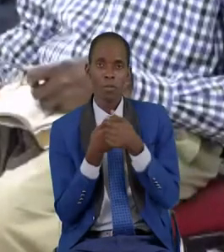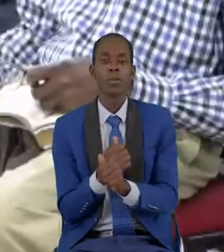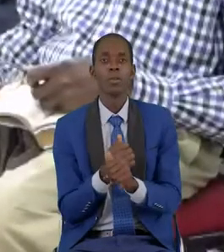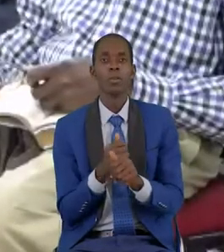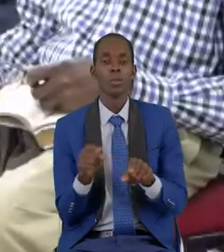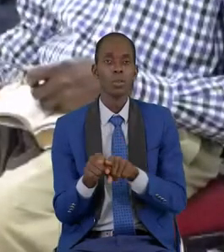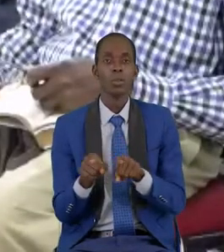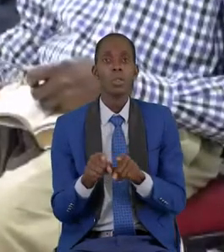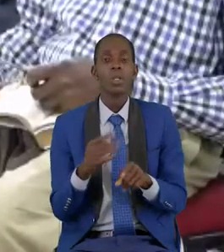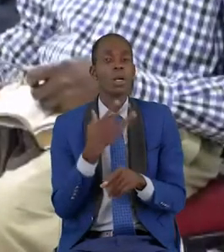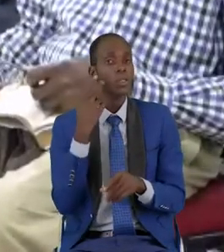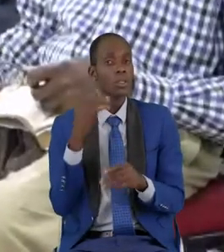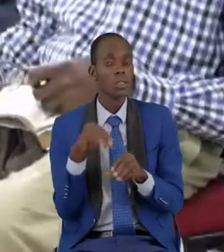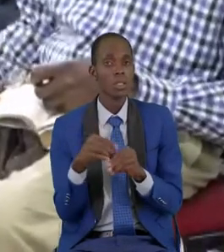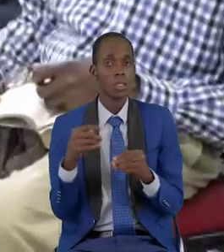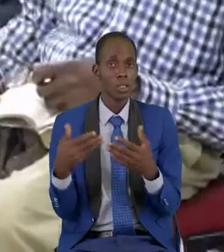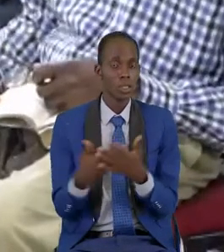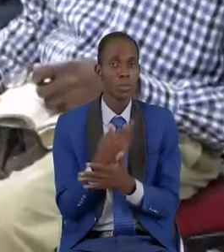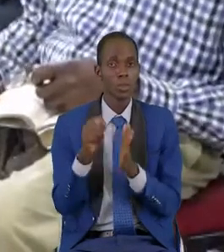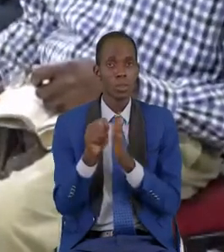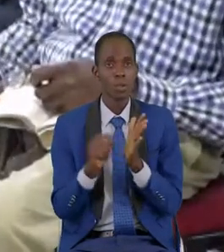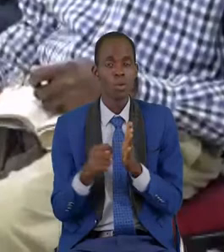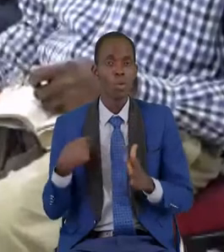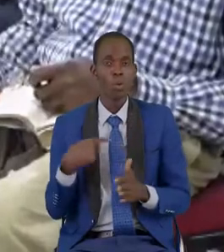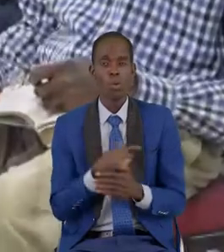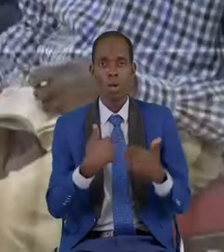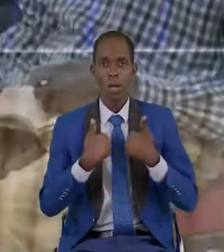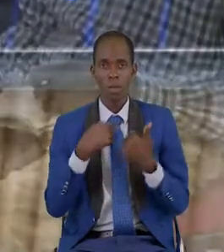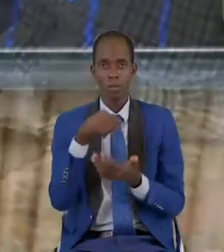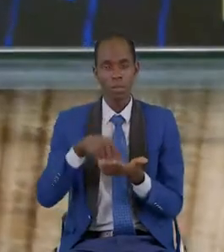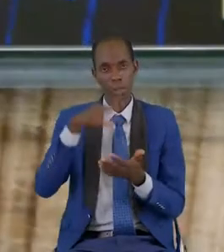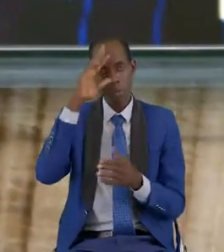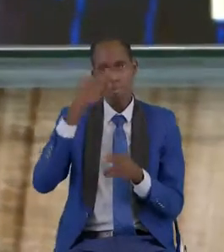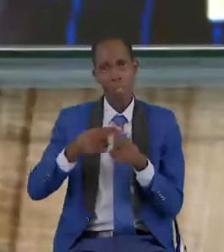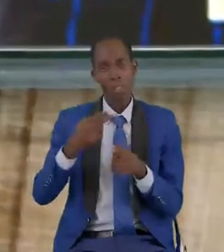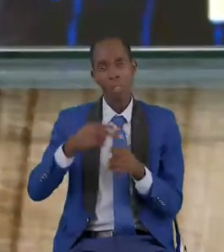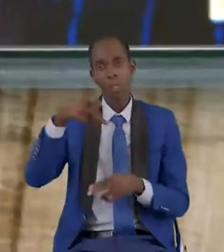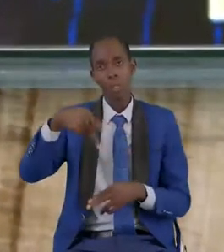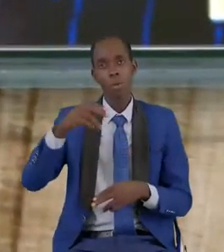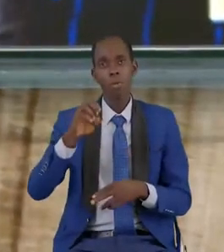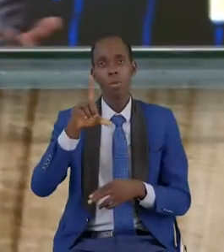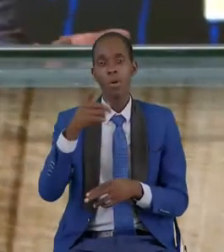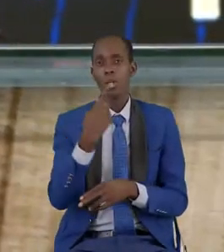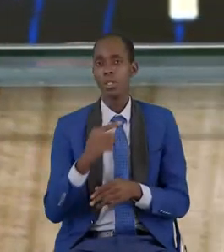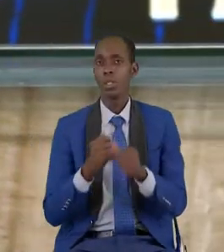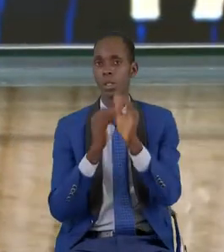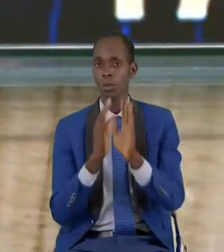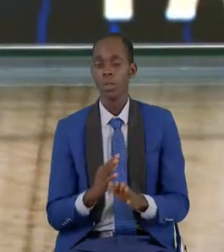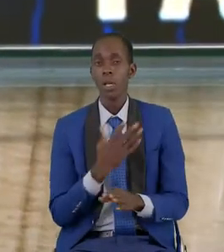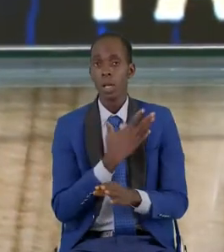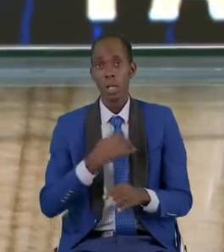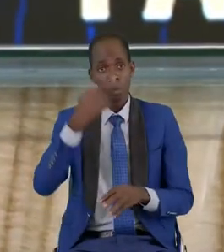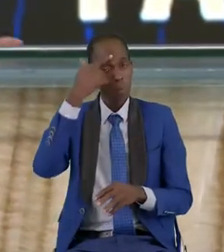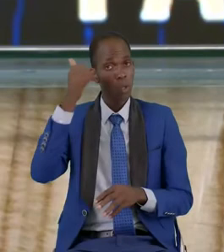New Testament, we have this man Paul the apostle, and he could stand, and because he stood, the